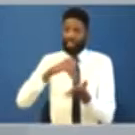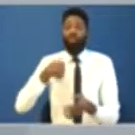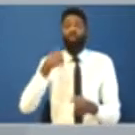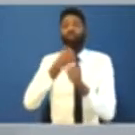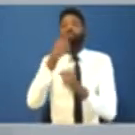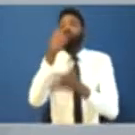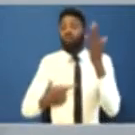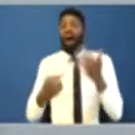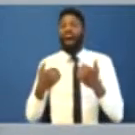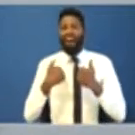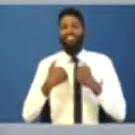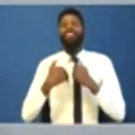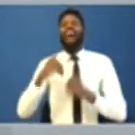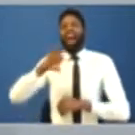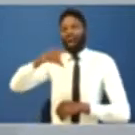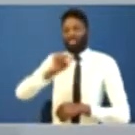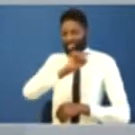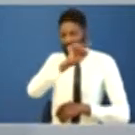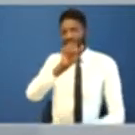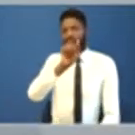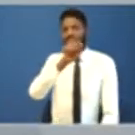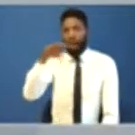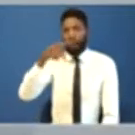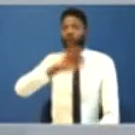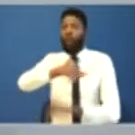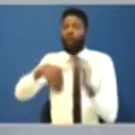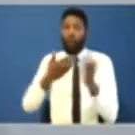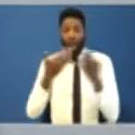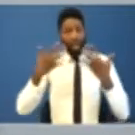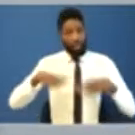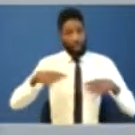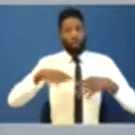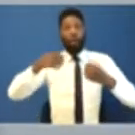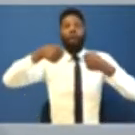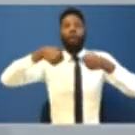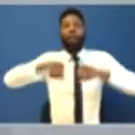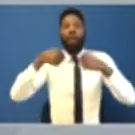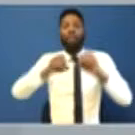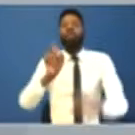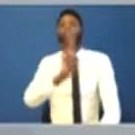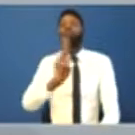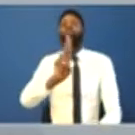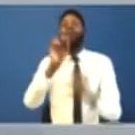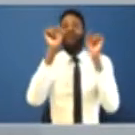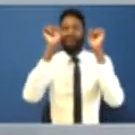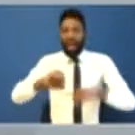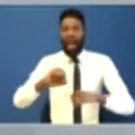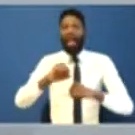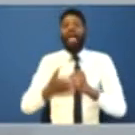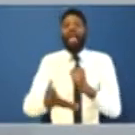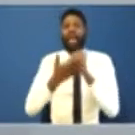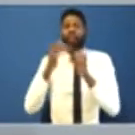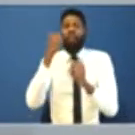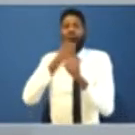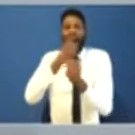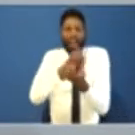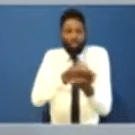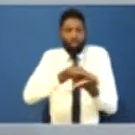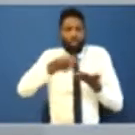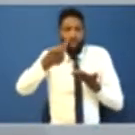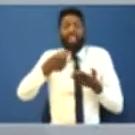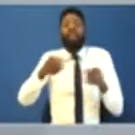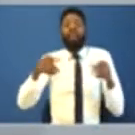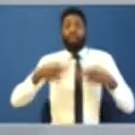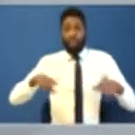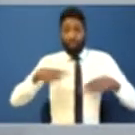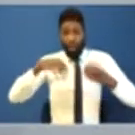app that will be used by all border borders to create efficiency so that the border borders can operate